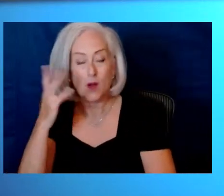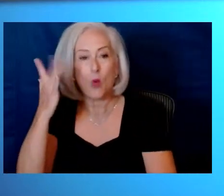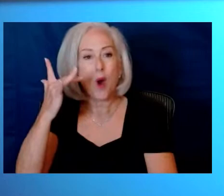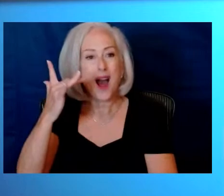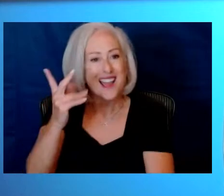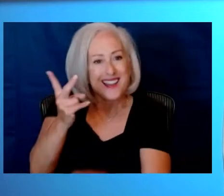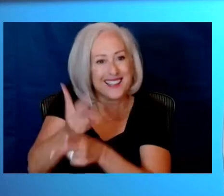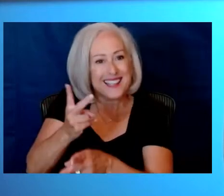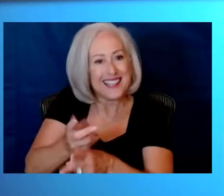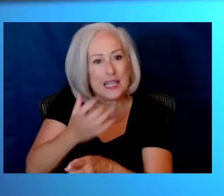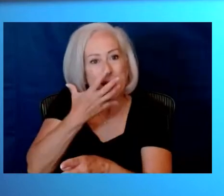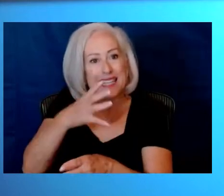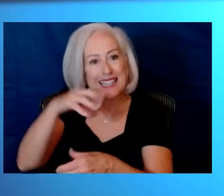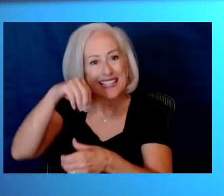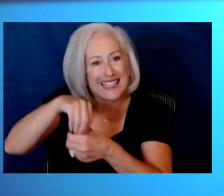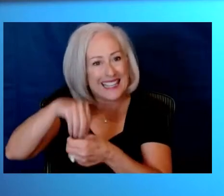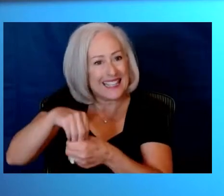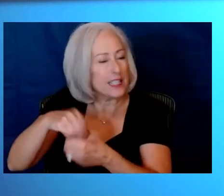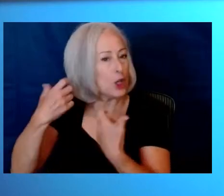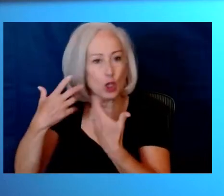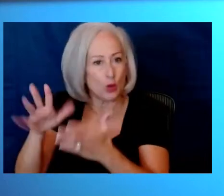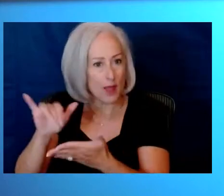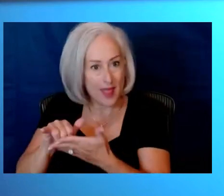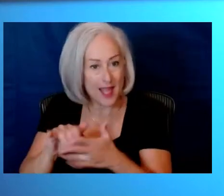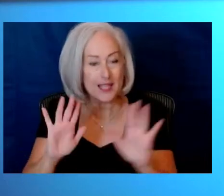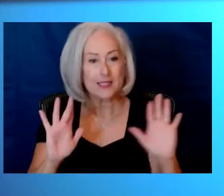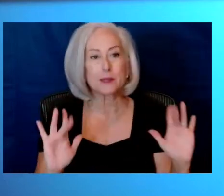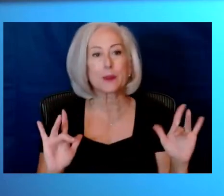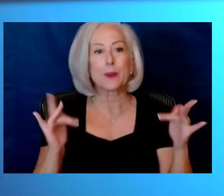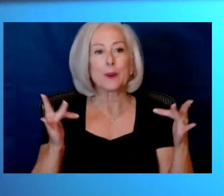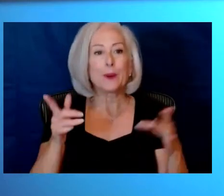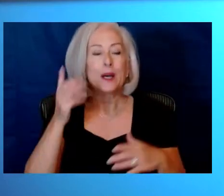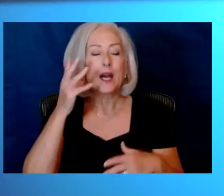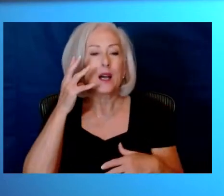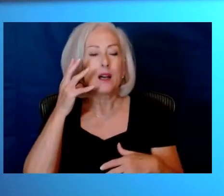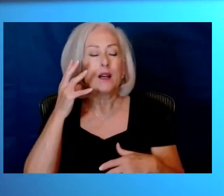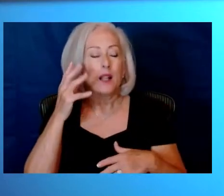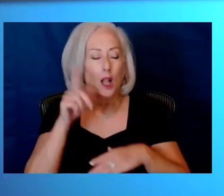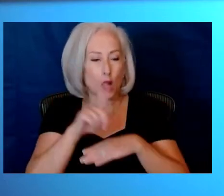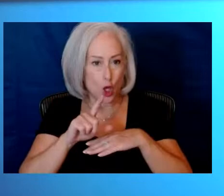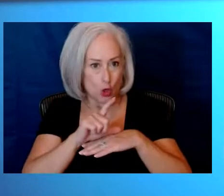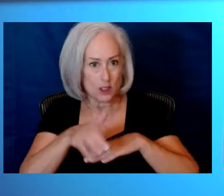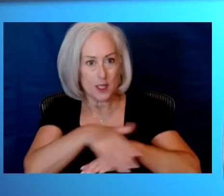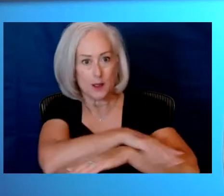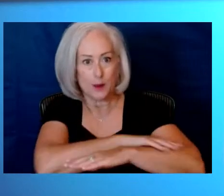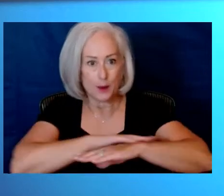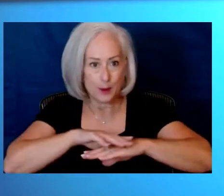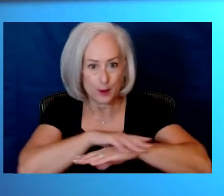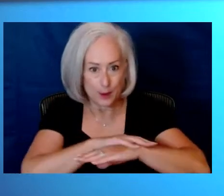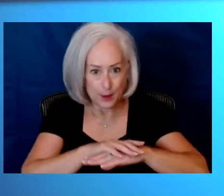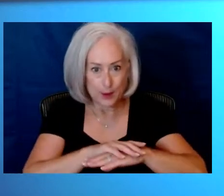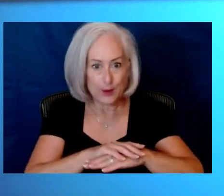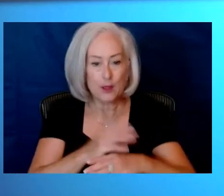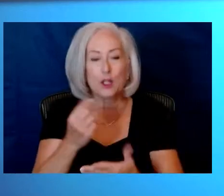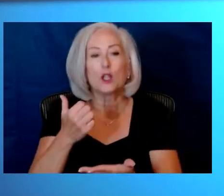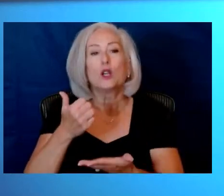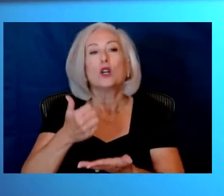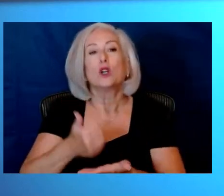Also use anti-inflammatory medications that will help reduce the inflammation of the skin, which also will help with the